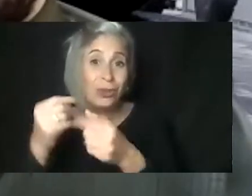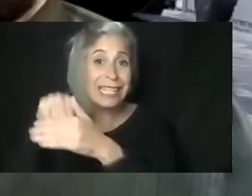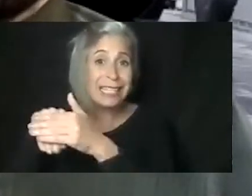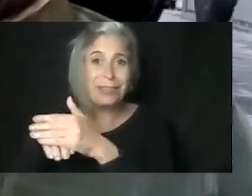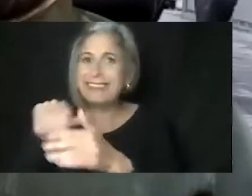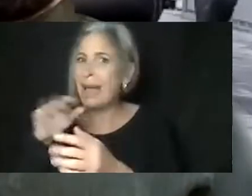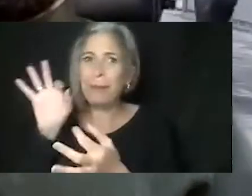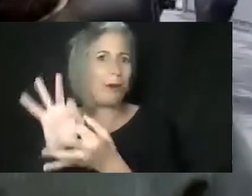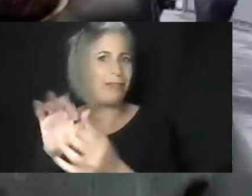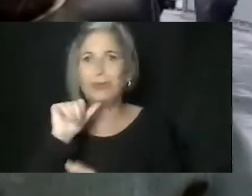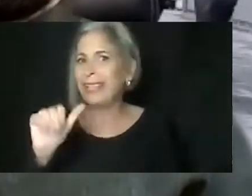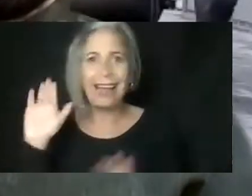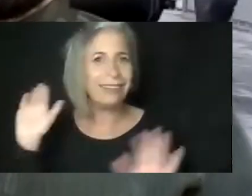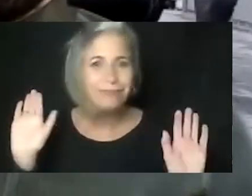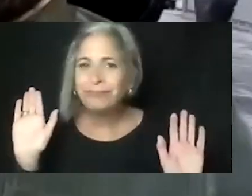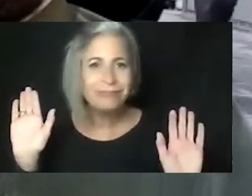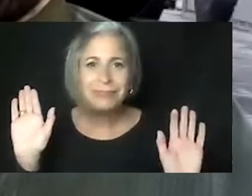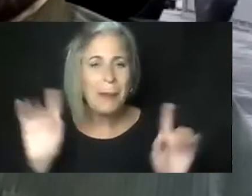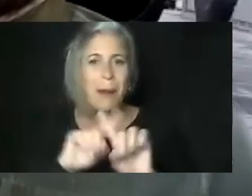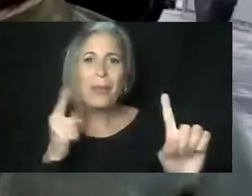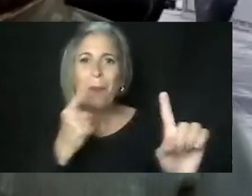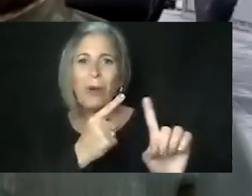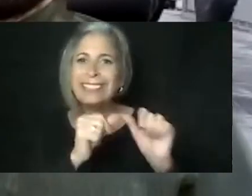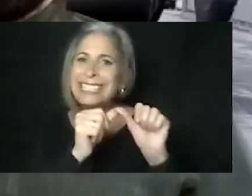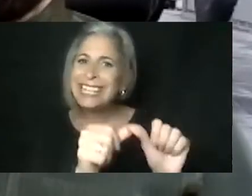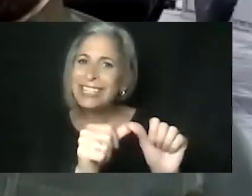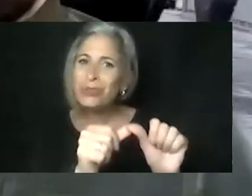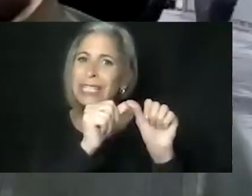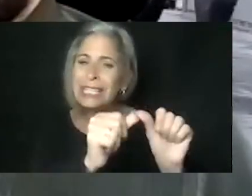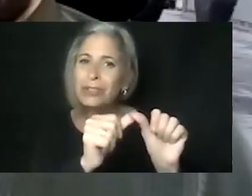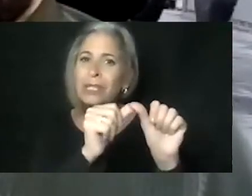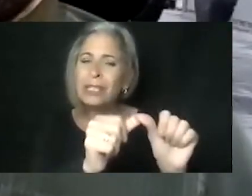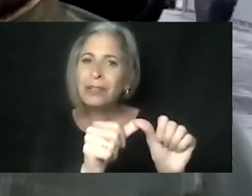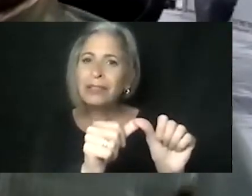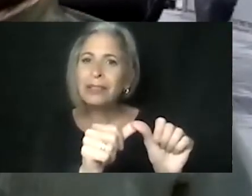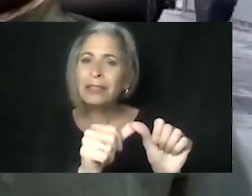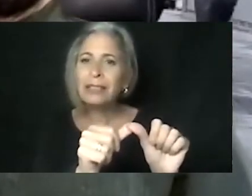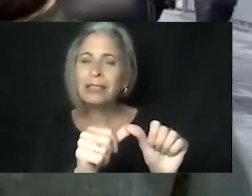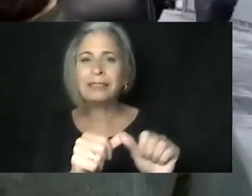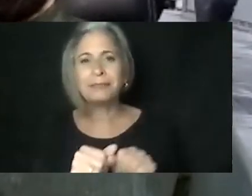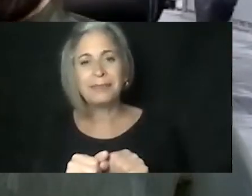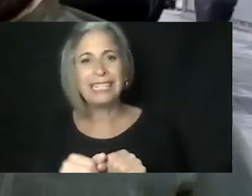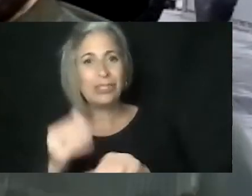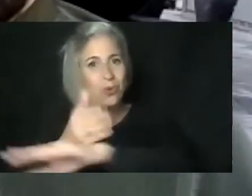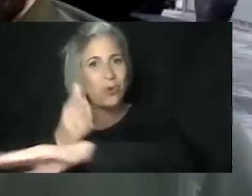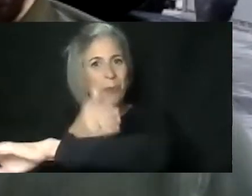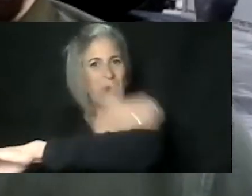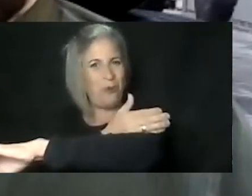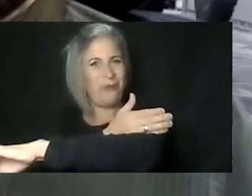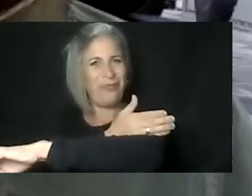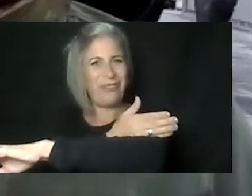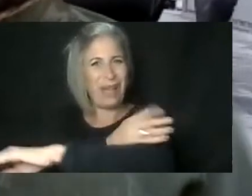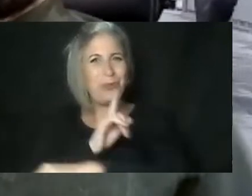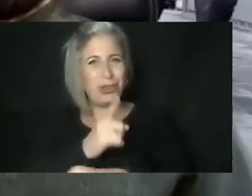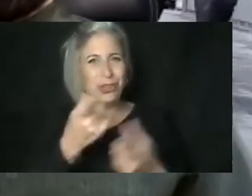going to get it perfect, but the point is to keep doing it and to keep iterating and to keep improving. I'm sure that's something that you